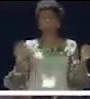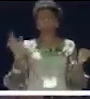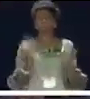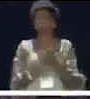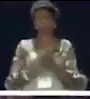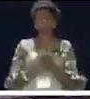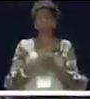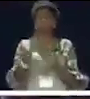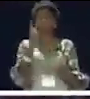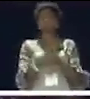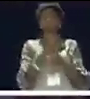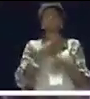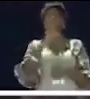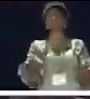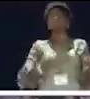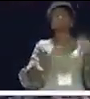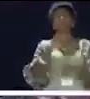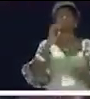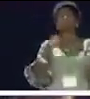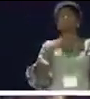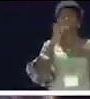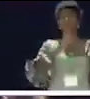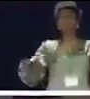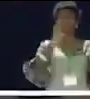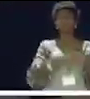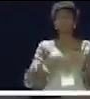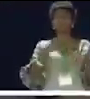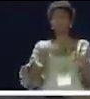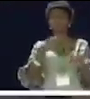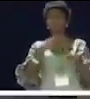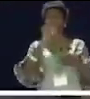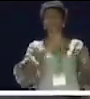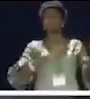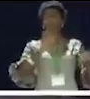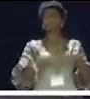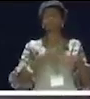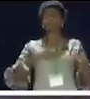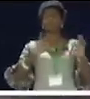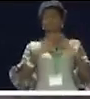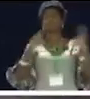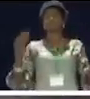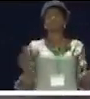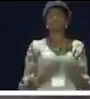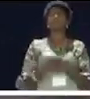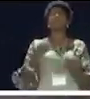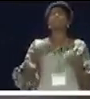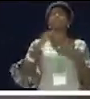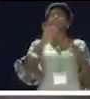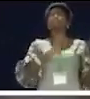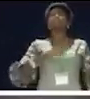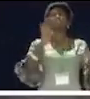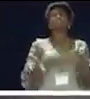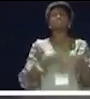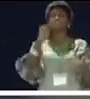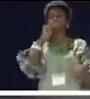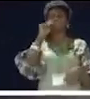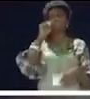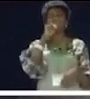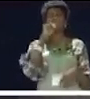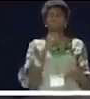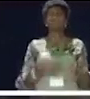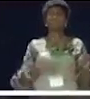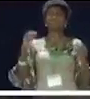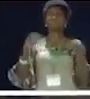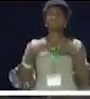Just have mercy. Have mercy on me. Have mercy on my family. Have mercy on Nigeria.